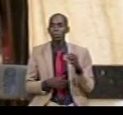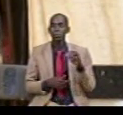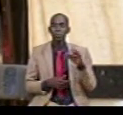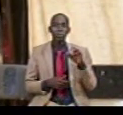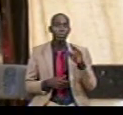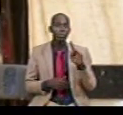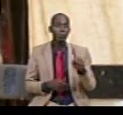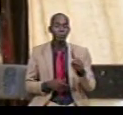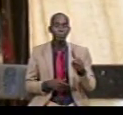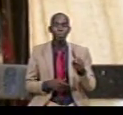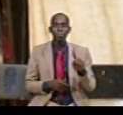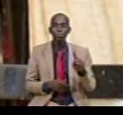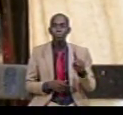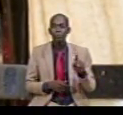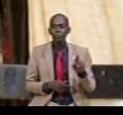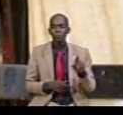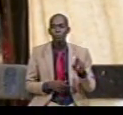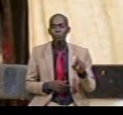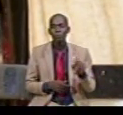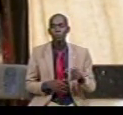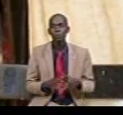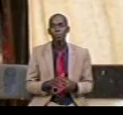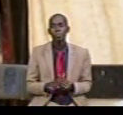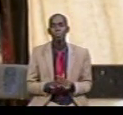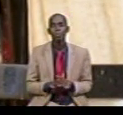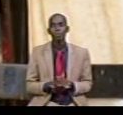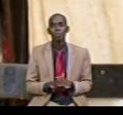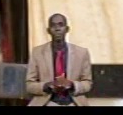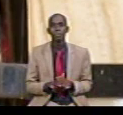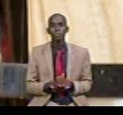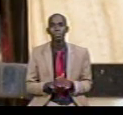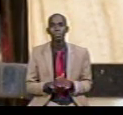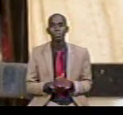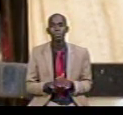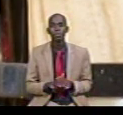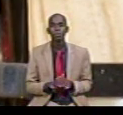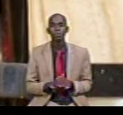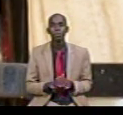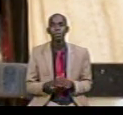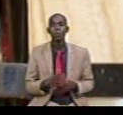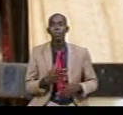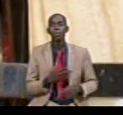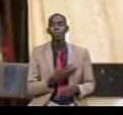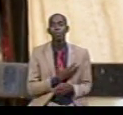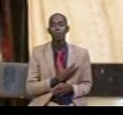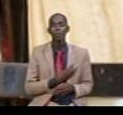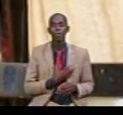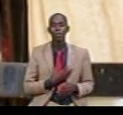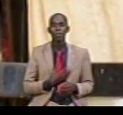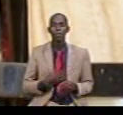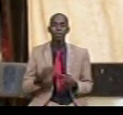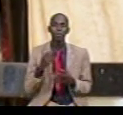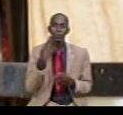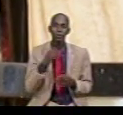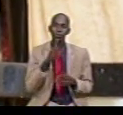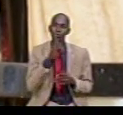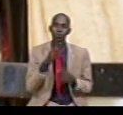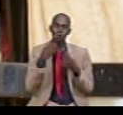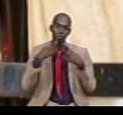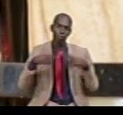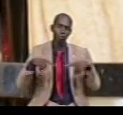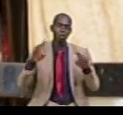kneeling intercessor for both sinners and saints. U, unrelenting proclaimer of the